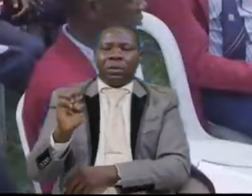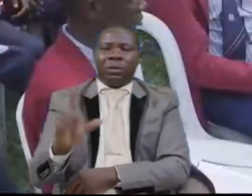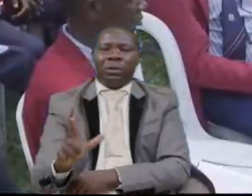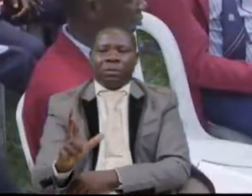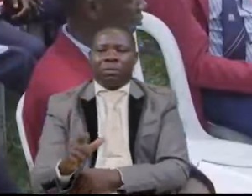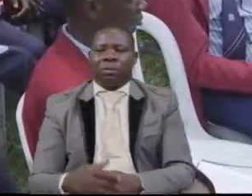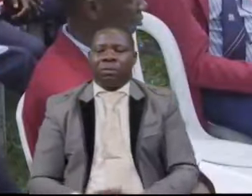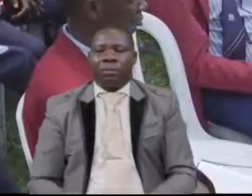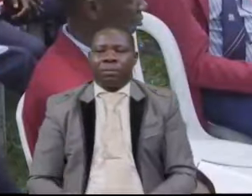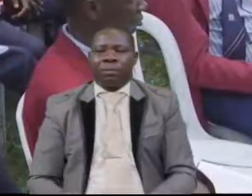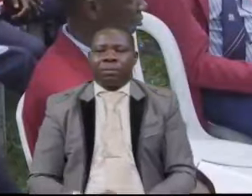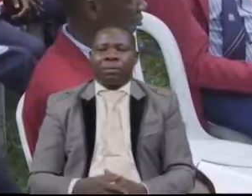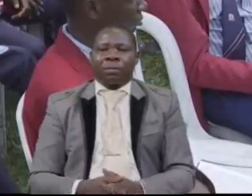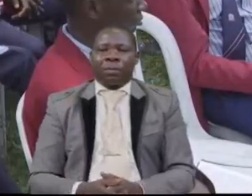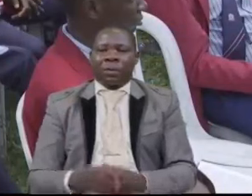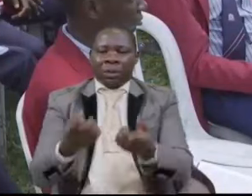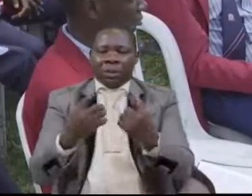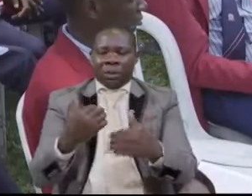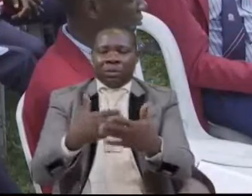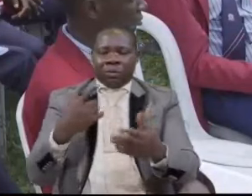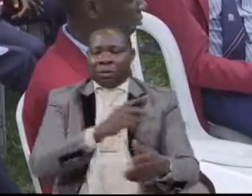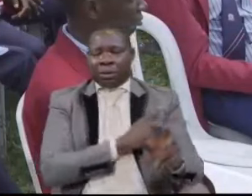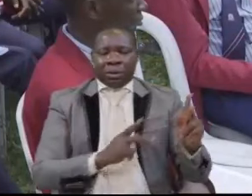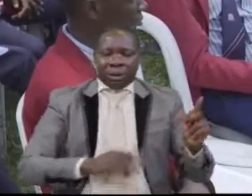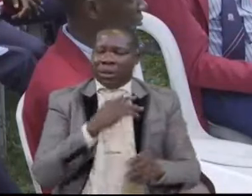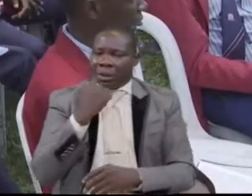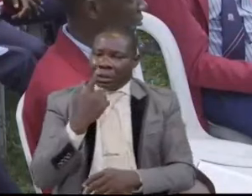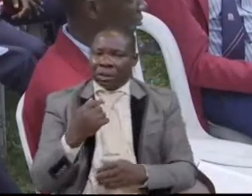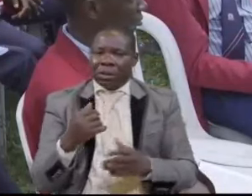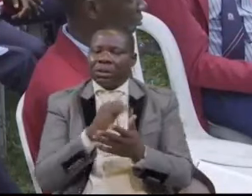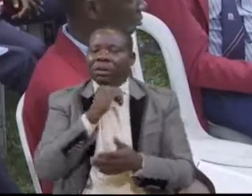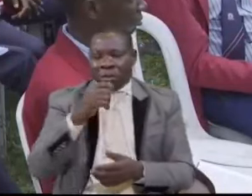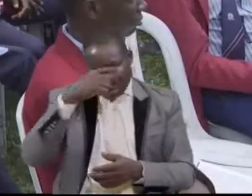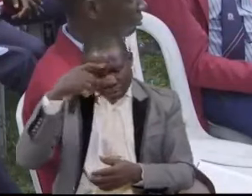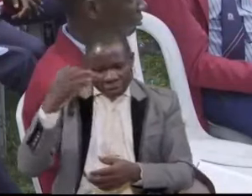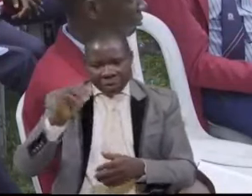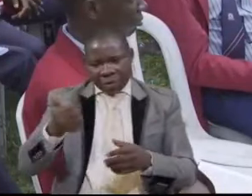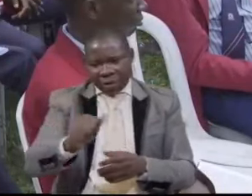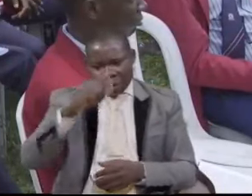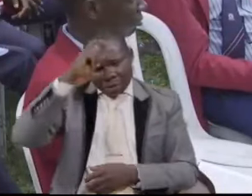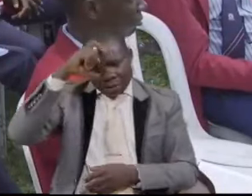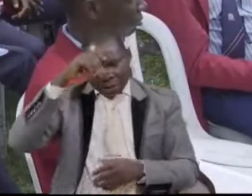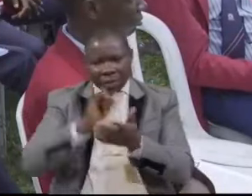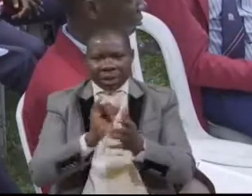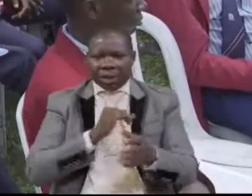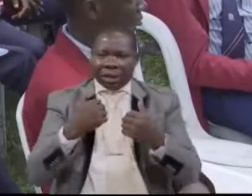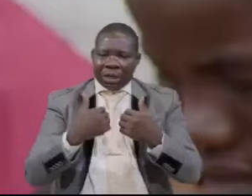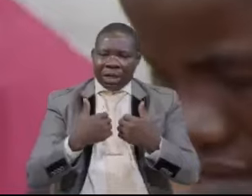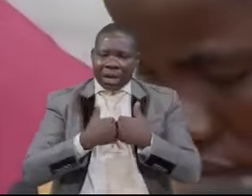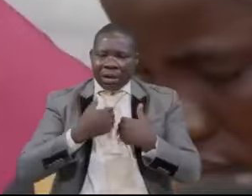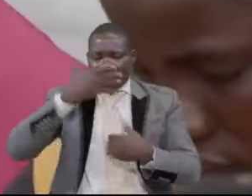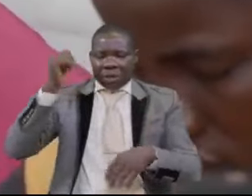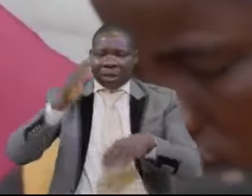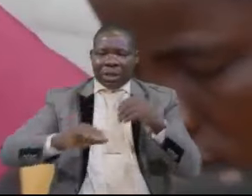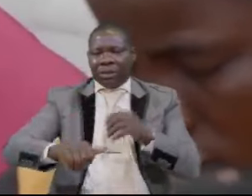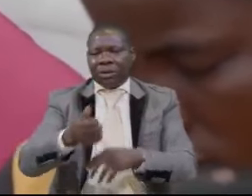came before the king and he said, it is not because of any wisdom I have better than other people, but it's because there's